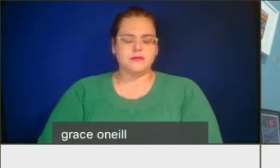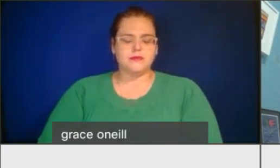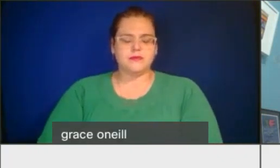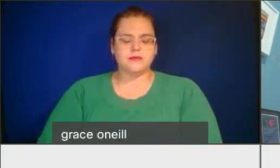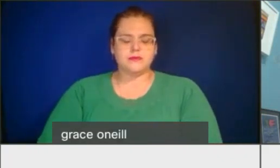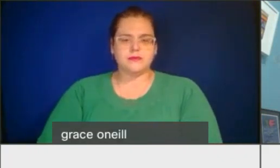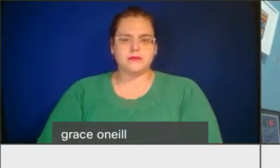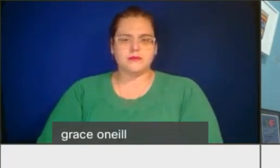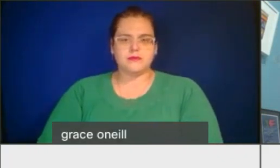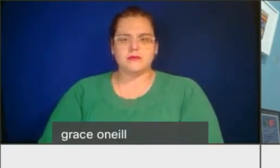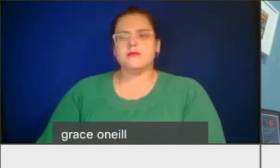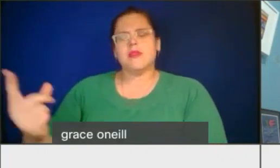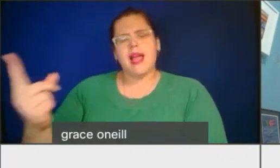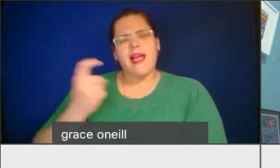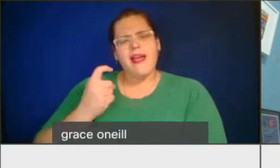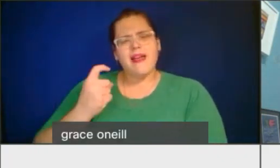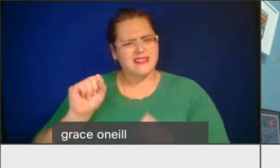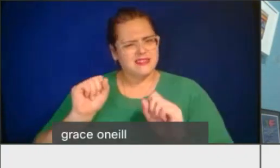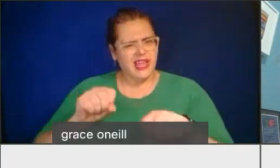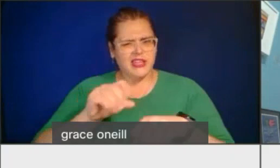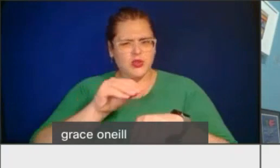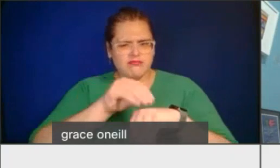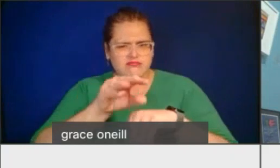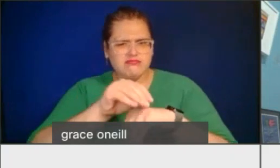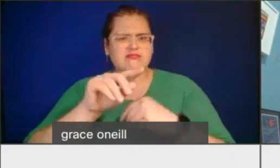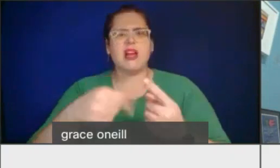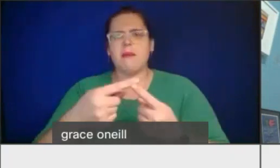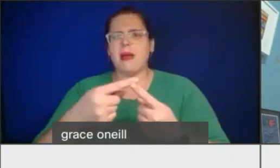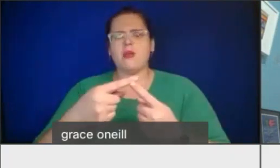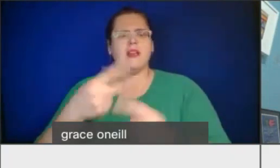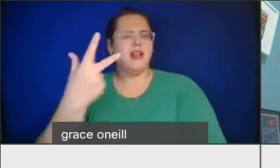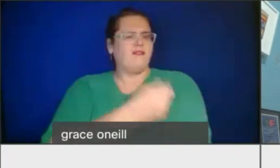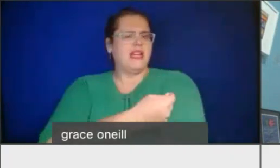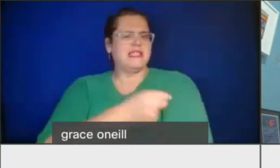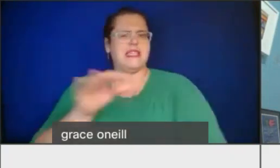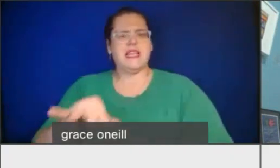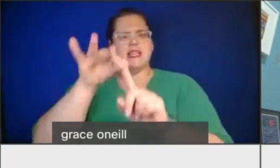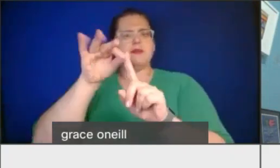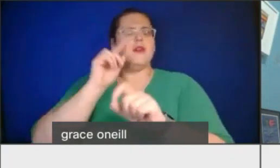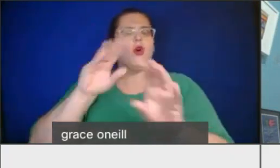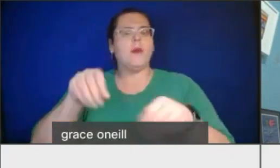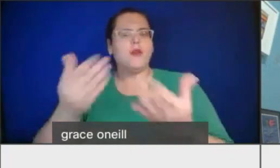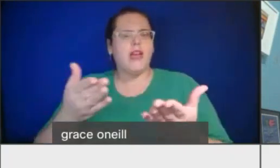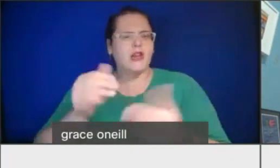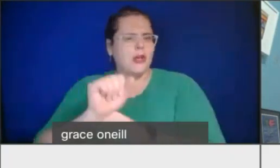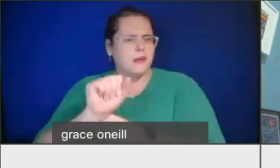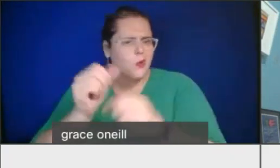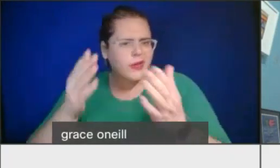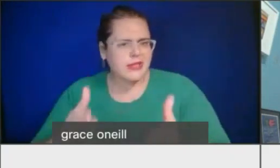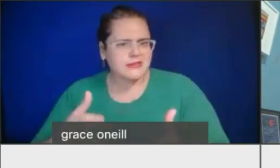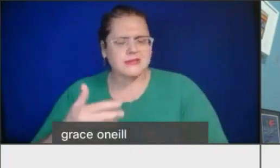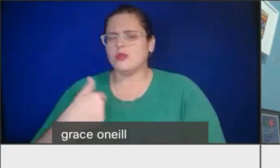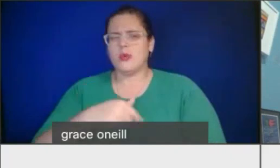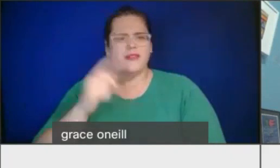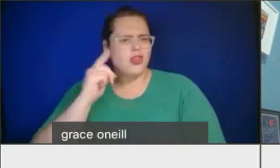Can someone provide guidance surrounding vaccine exemptions for provider employees? We haven't gotten an update on